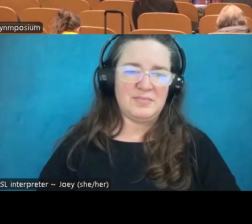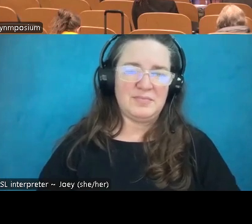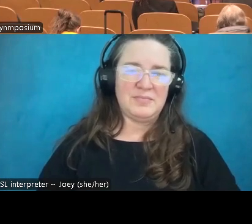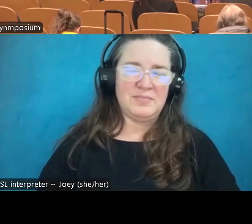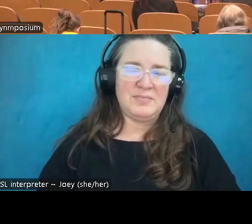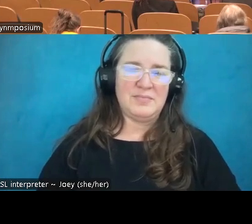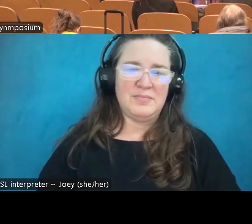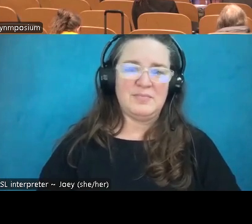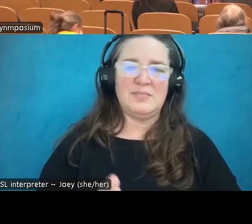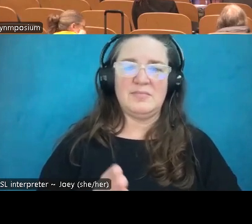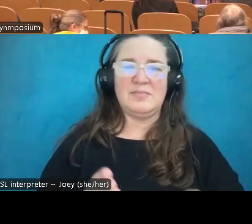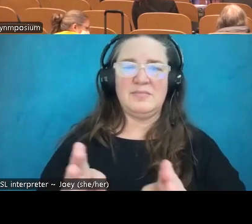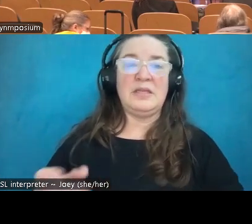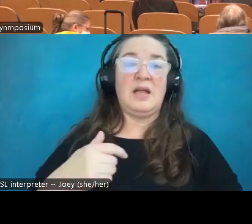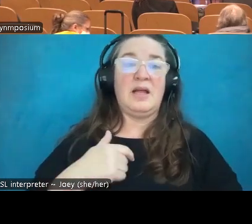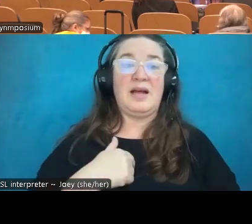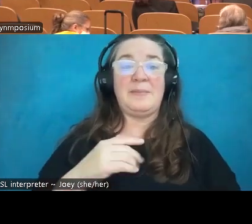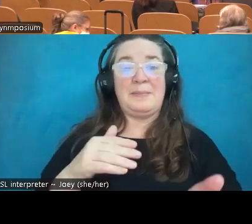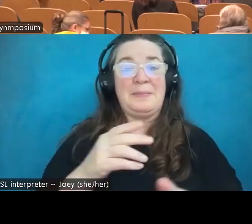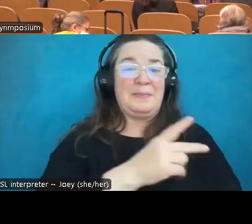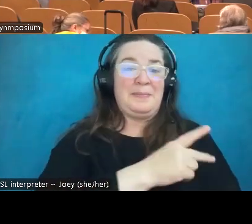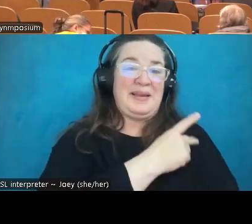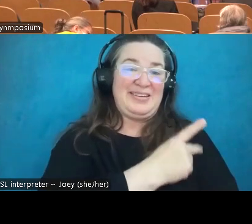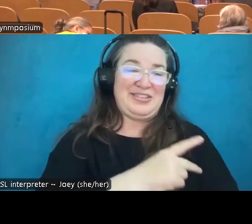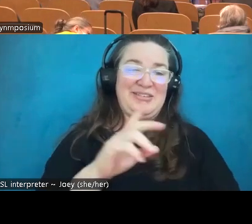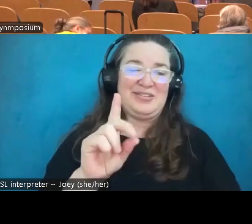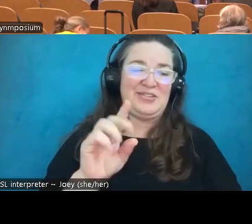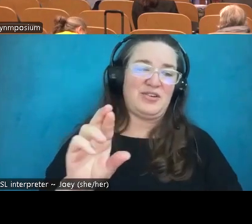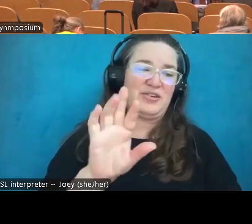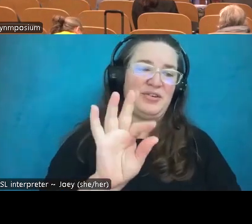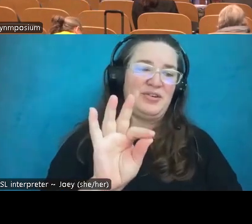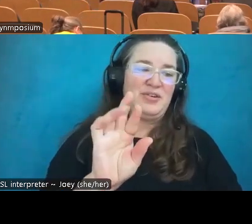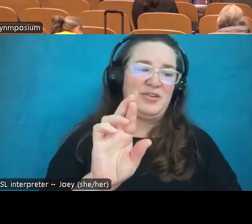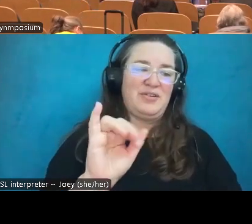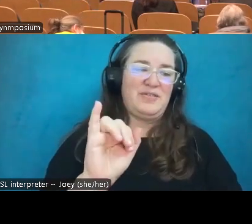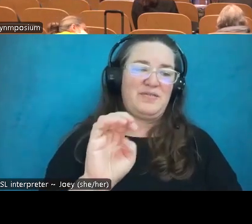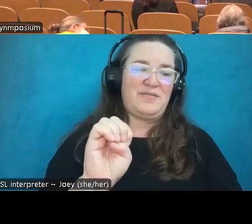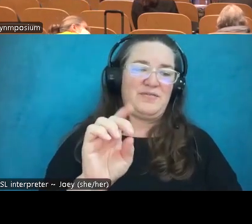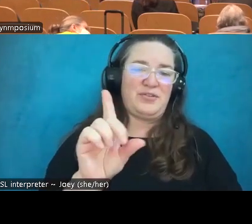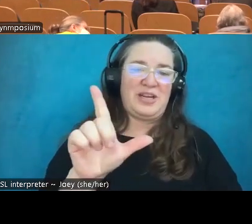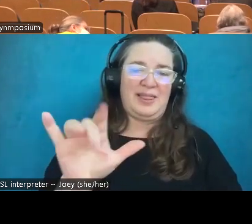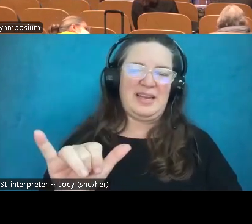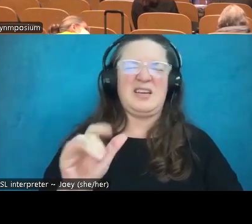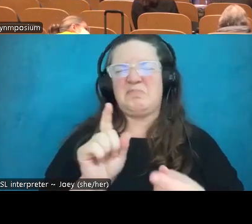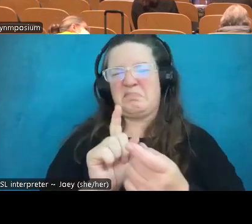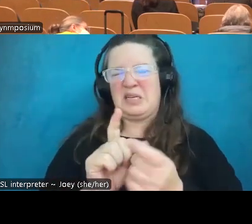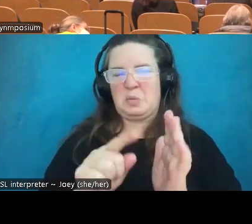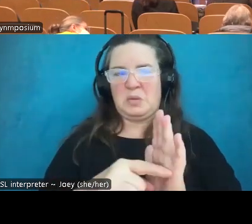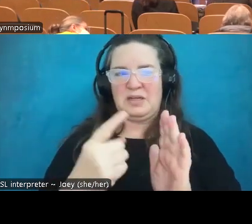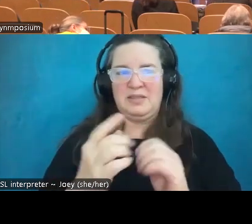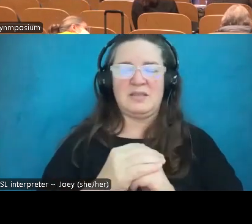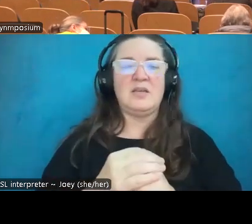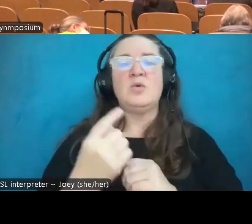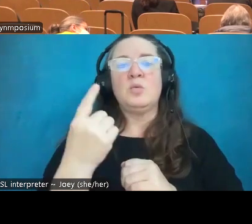I'm a patient of Dr. Friedli, though I've only met with you once. One of my questions is looking at maybe reframing some